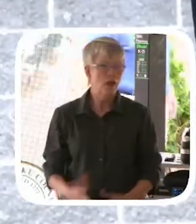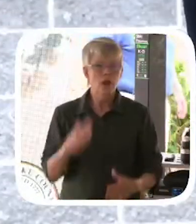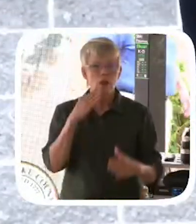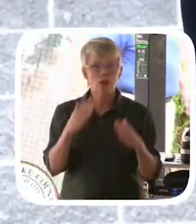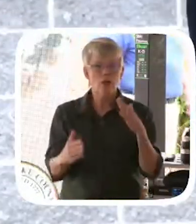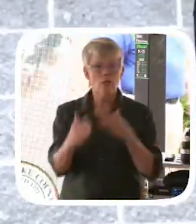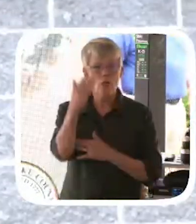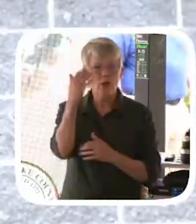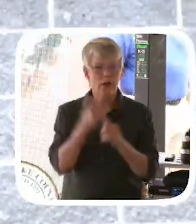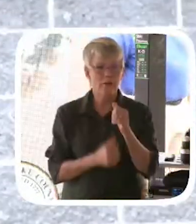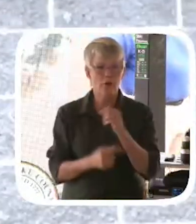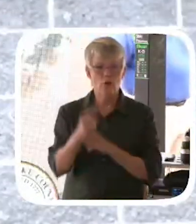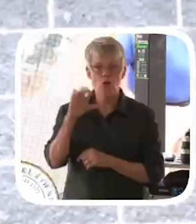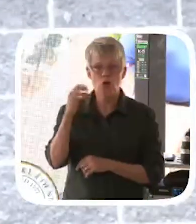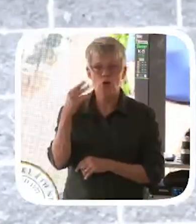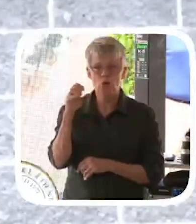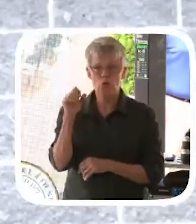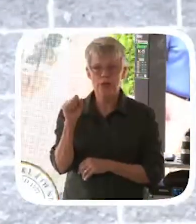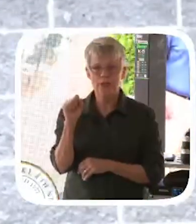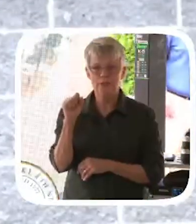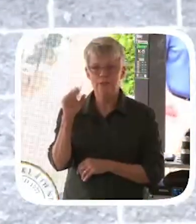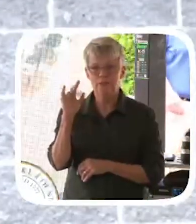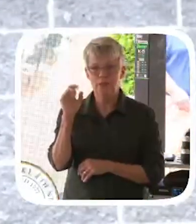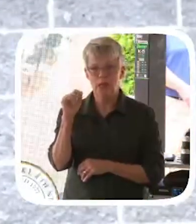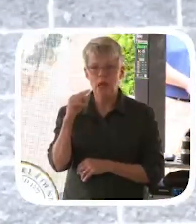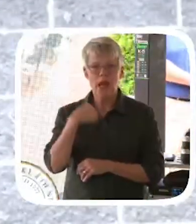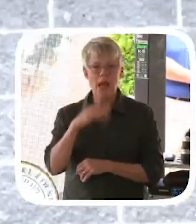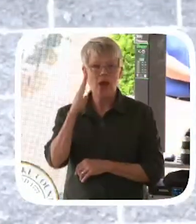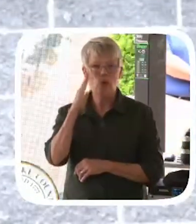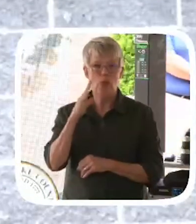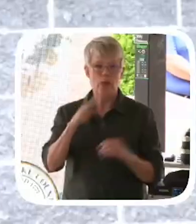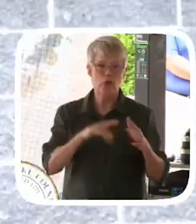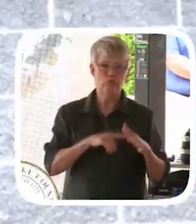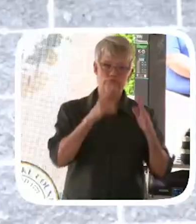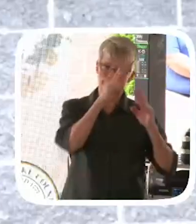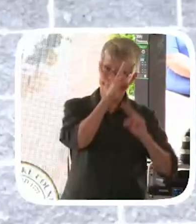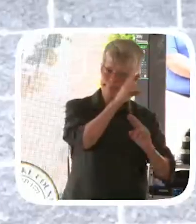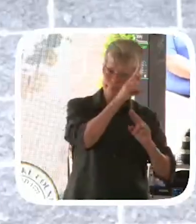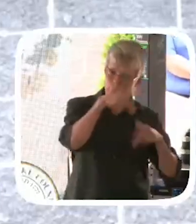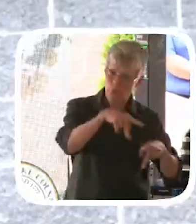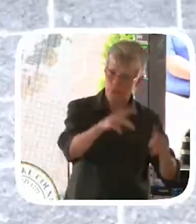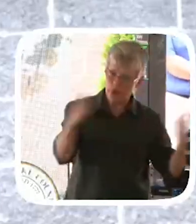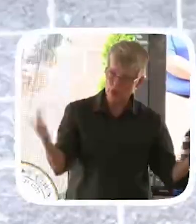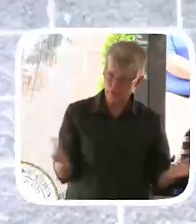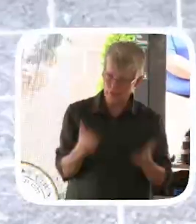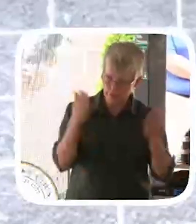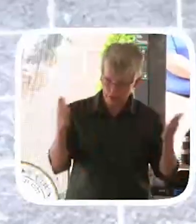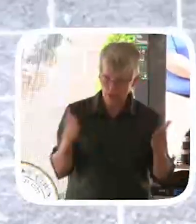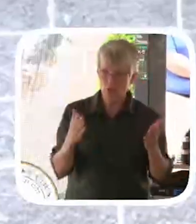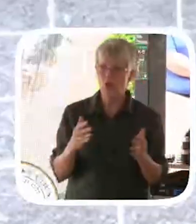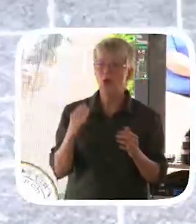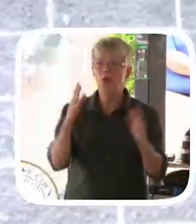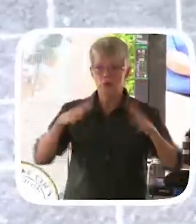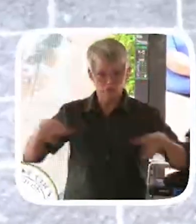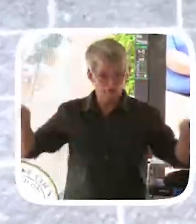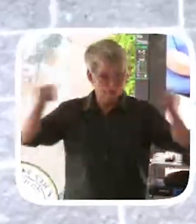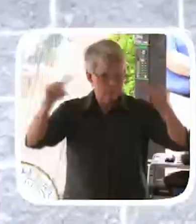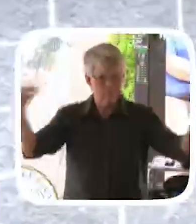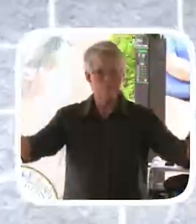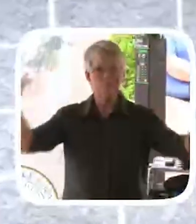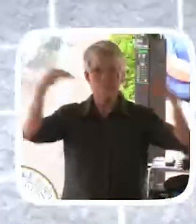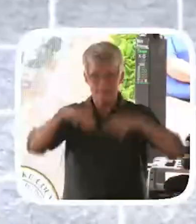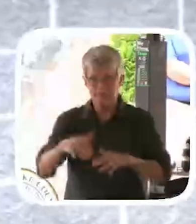Good morning, everybody. My name is Chris White. I'll be your master of ceremonies. It's an honor and a privilege to be here with everyone today in